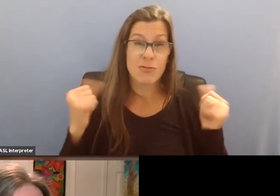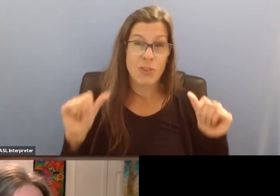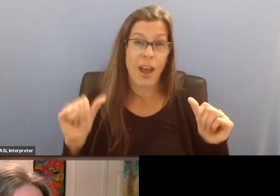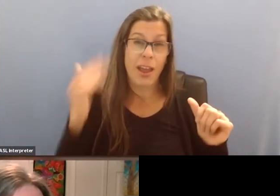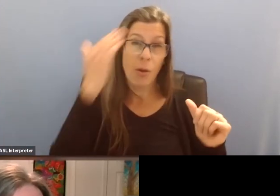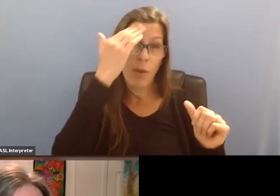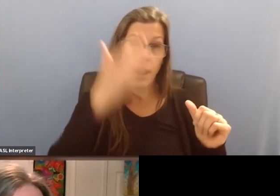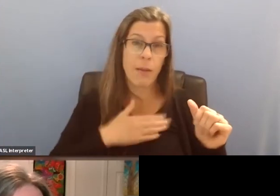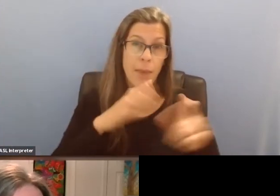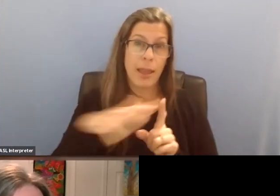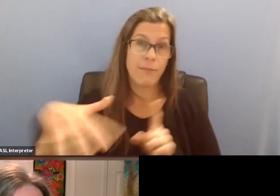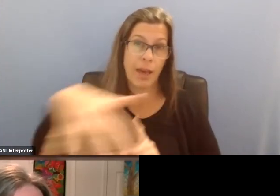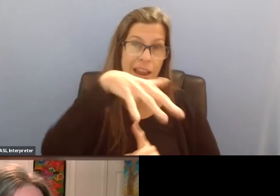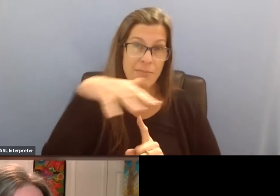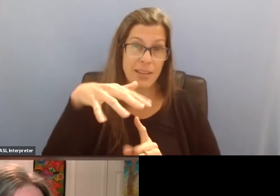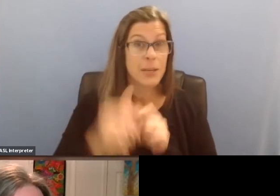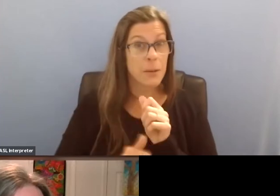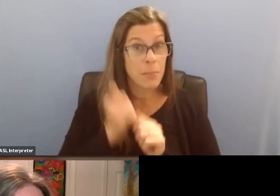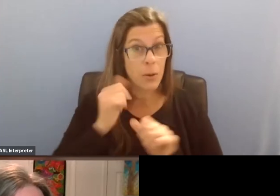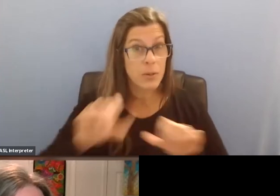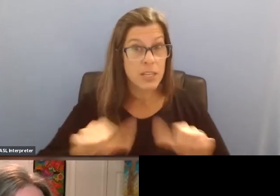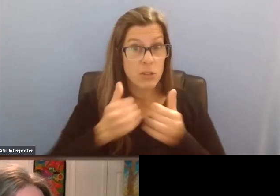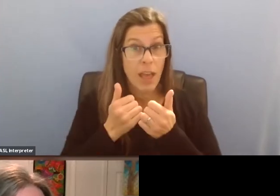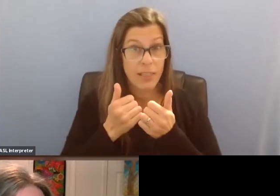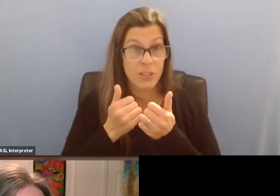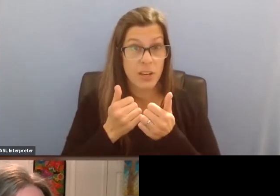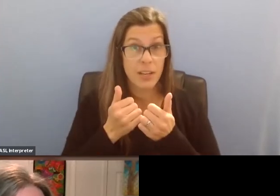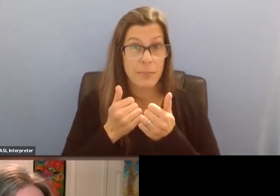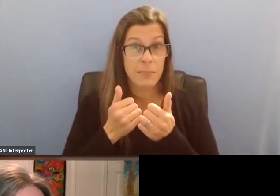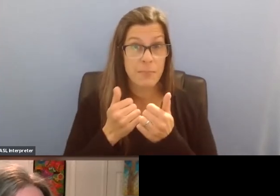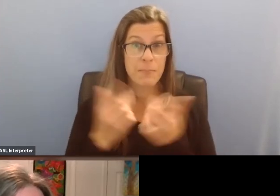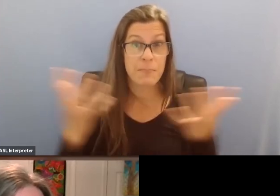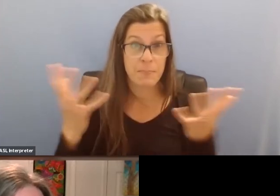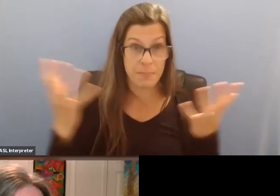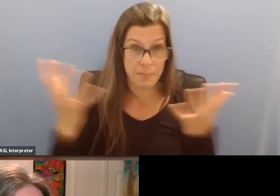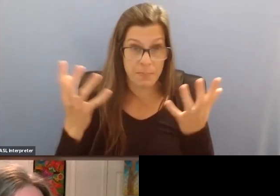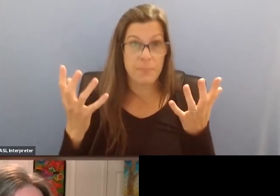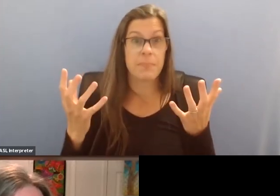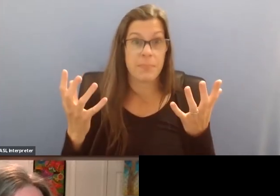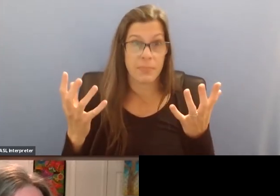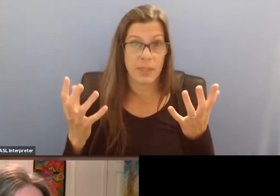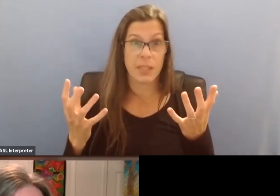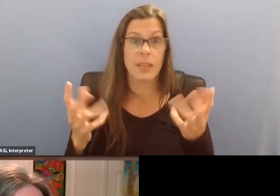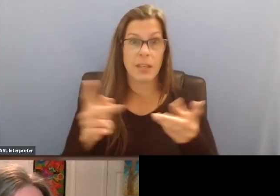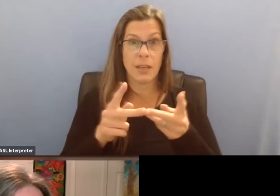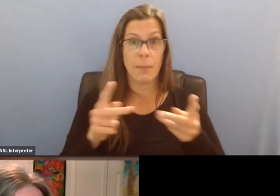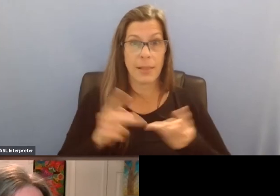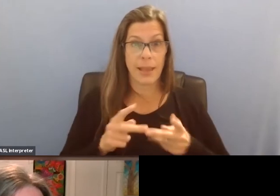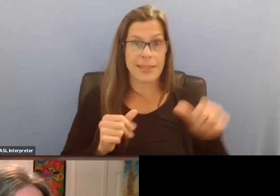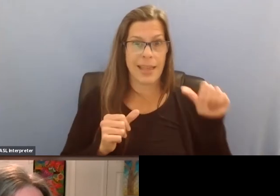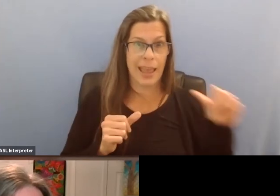So the things that are most challenging for me are getting from one place to another